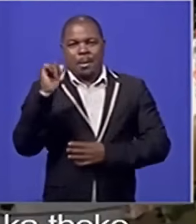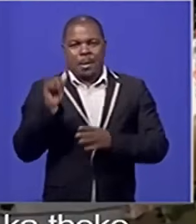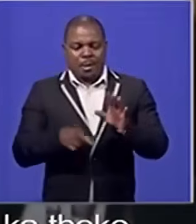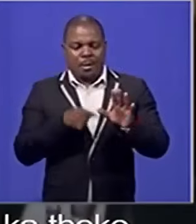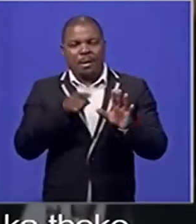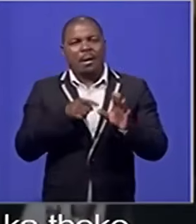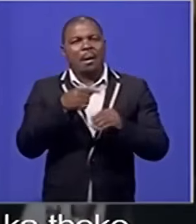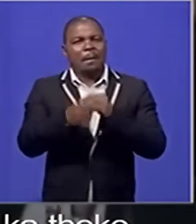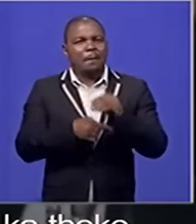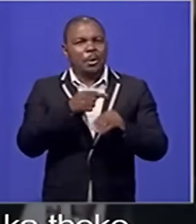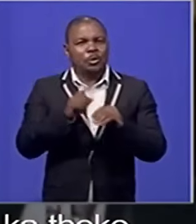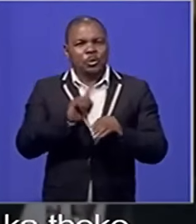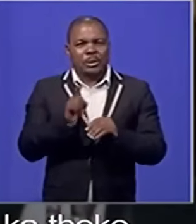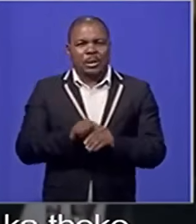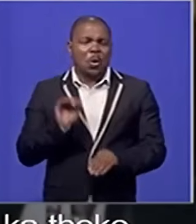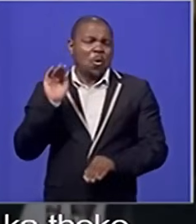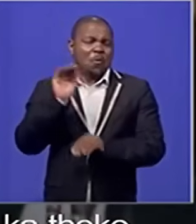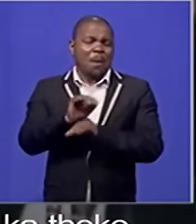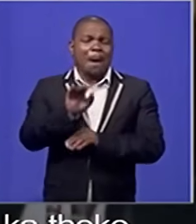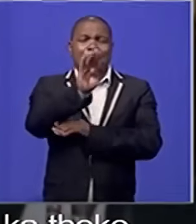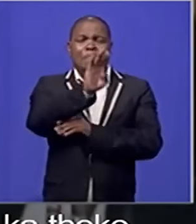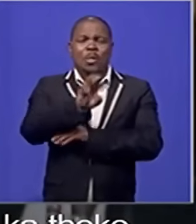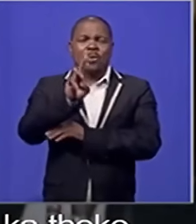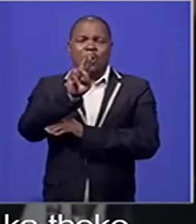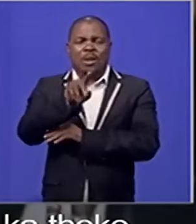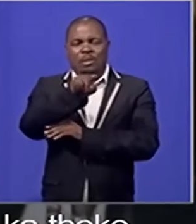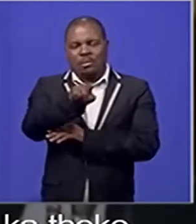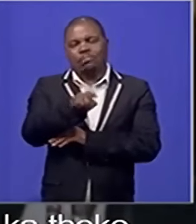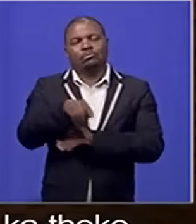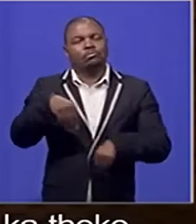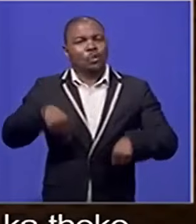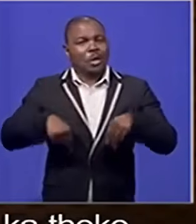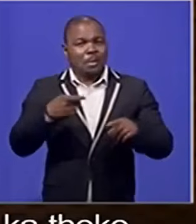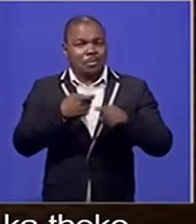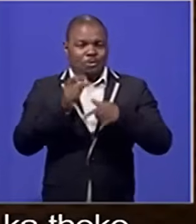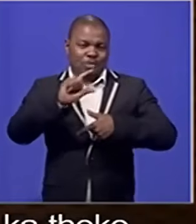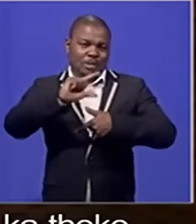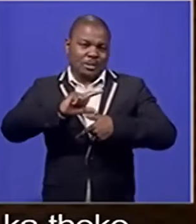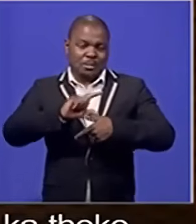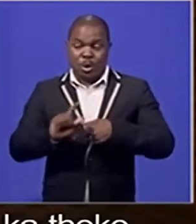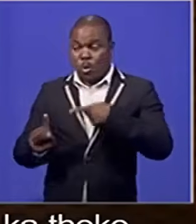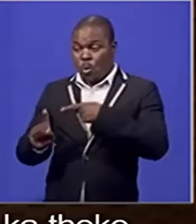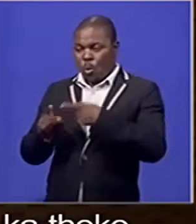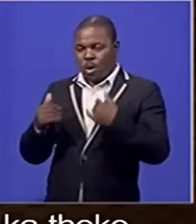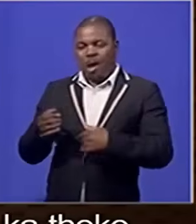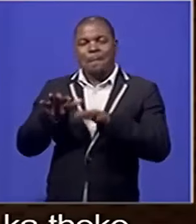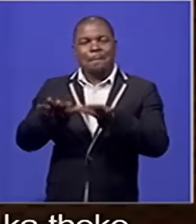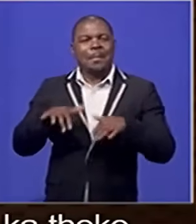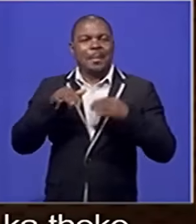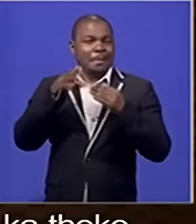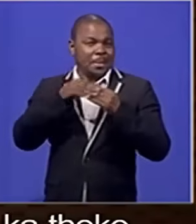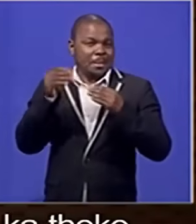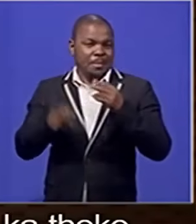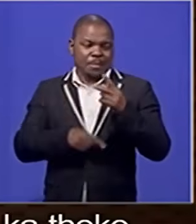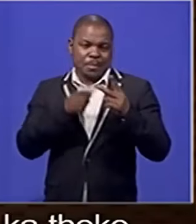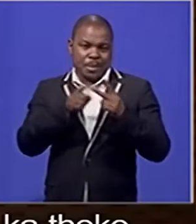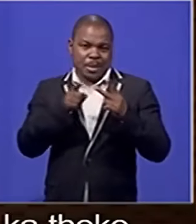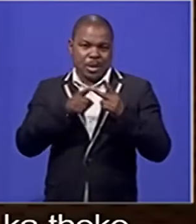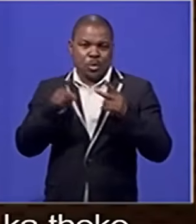wa diranta tše dipilione tša dithendara ya Transnet. Ka bjale ke leloko la palamente ebile